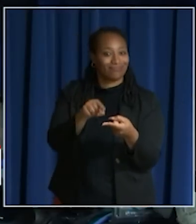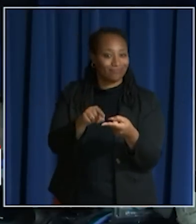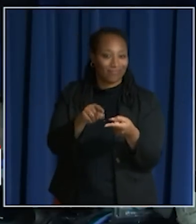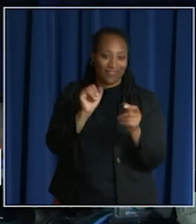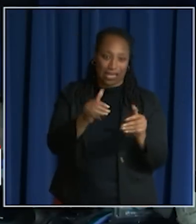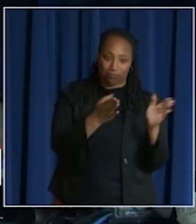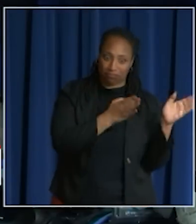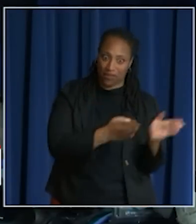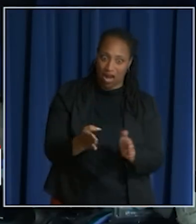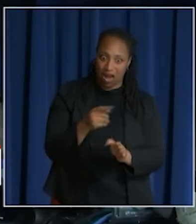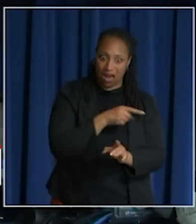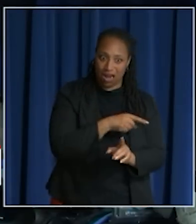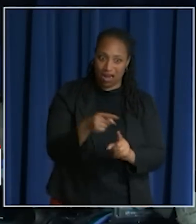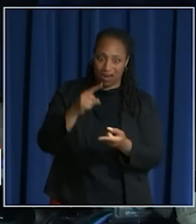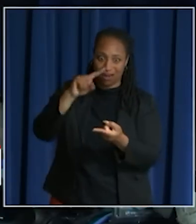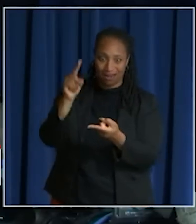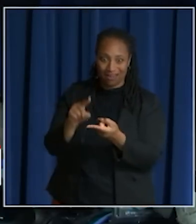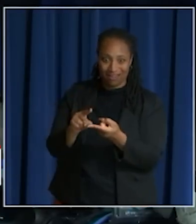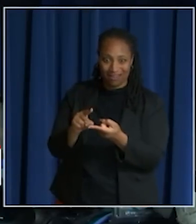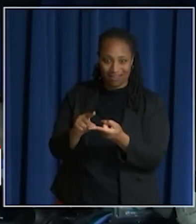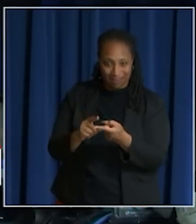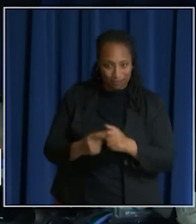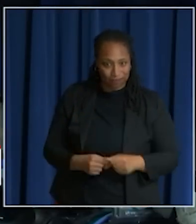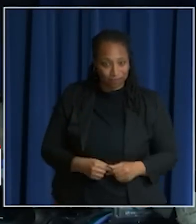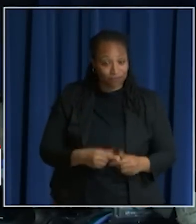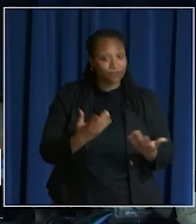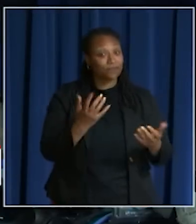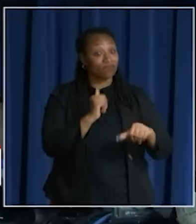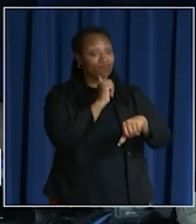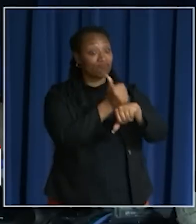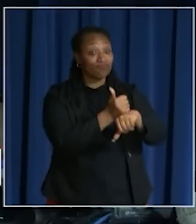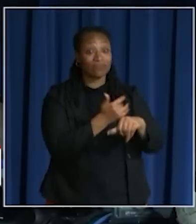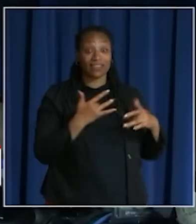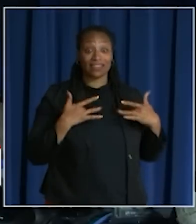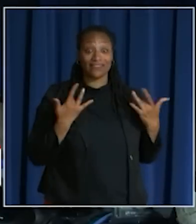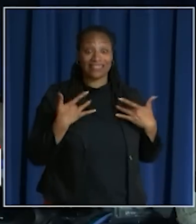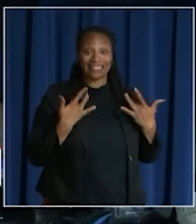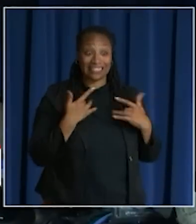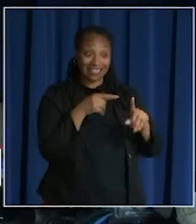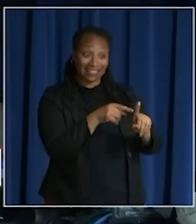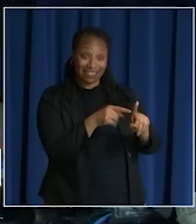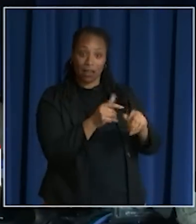a nightlife task force. U Street, we have a lot of